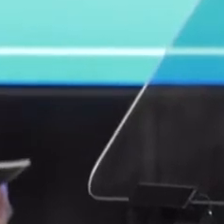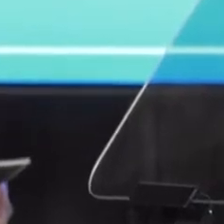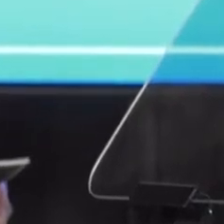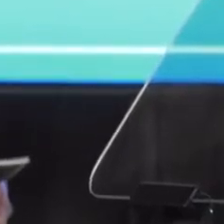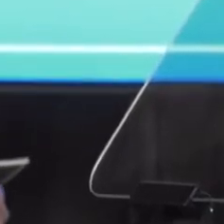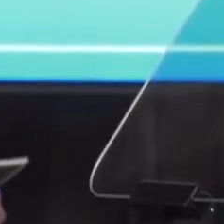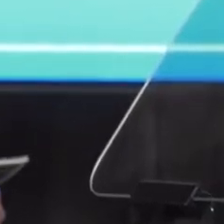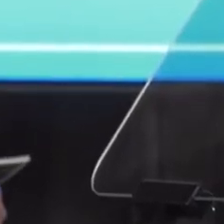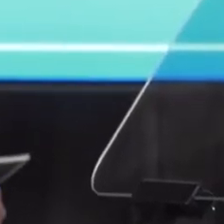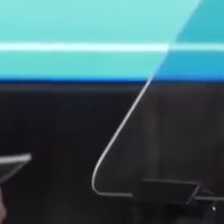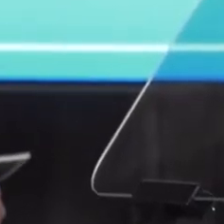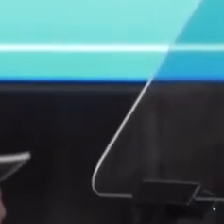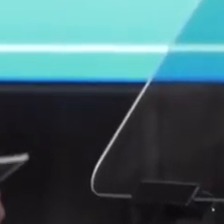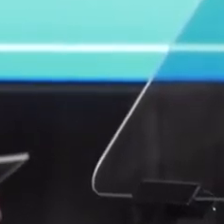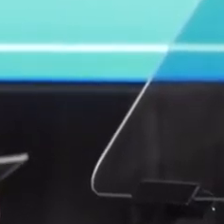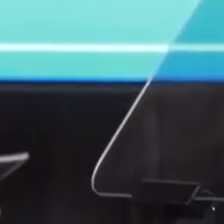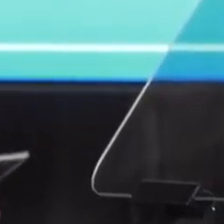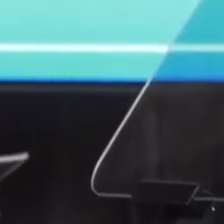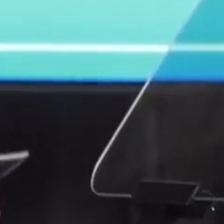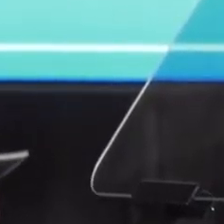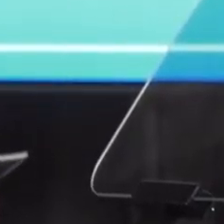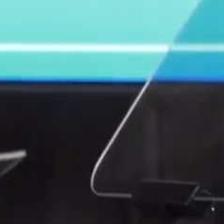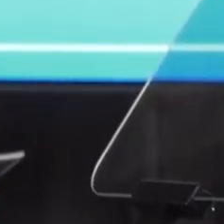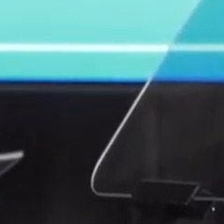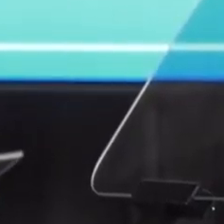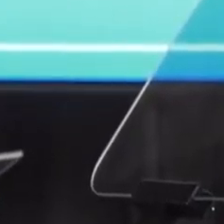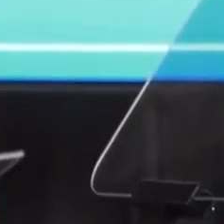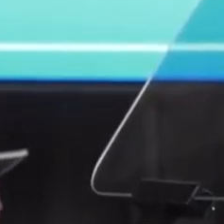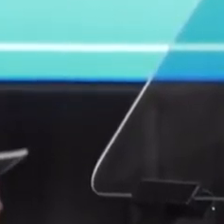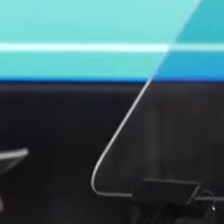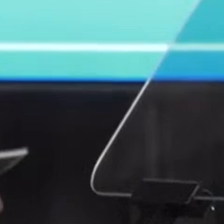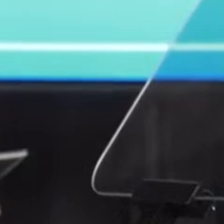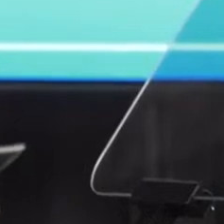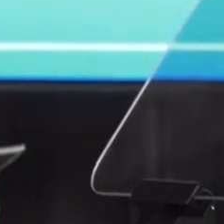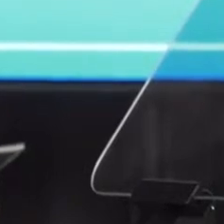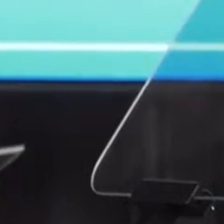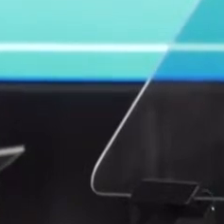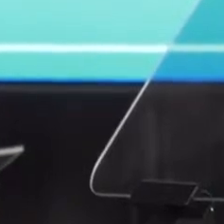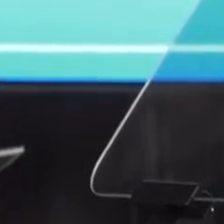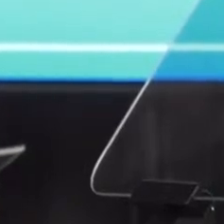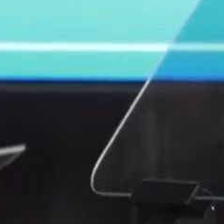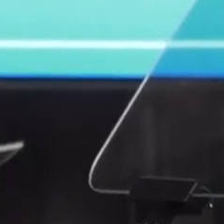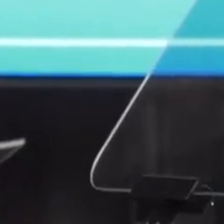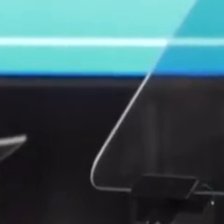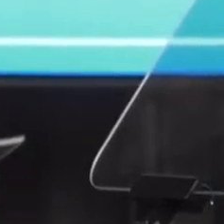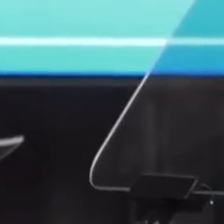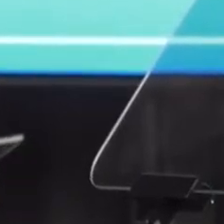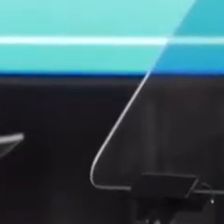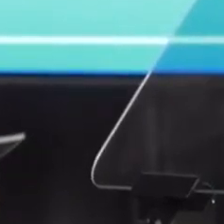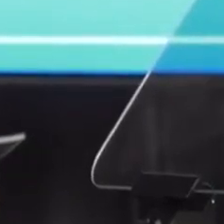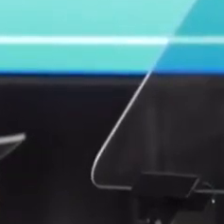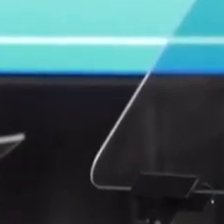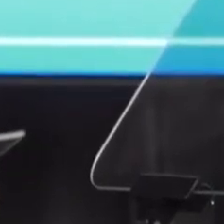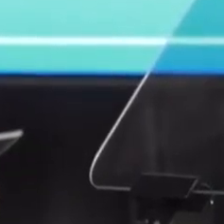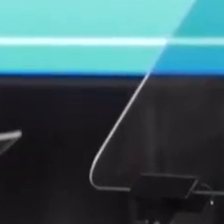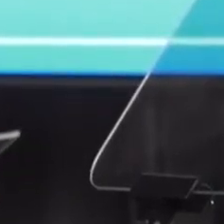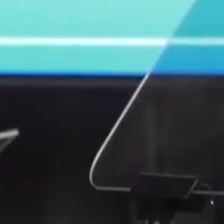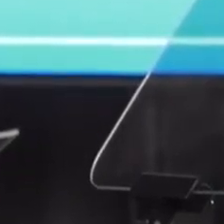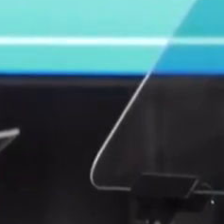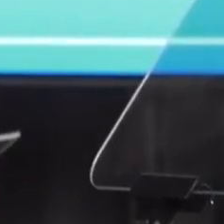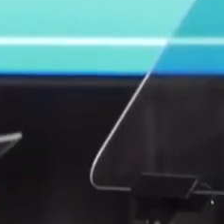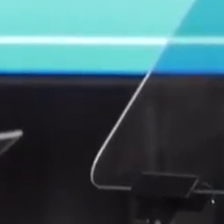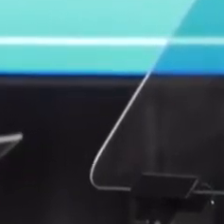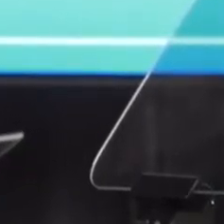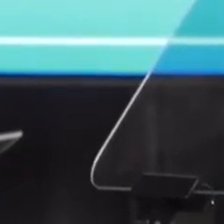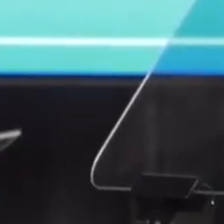from Jesse Wyaskett from Utah's Dine Bekeya. Then the singing of our national anthem by East High